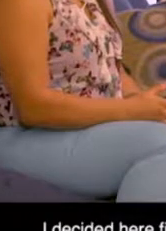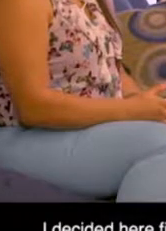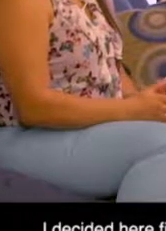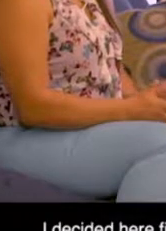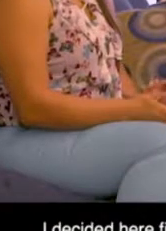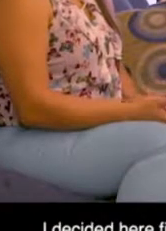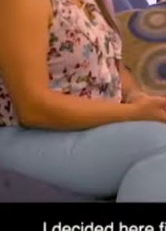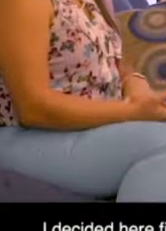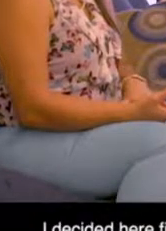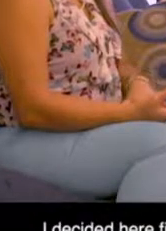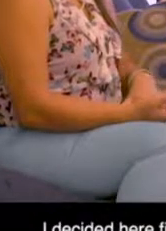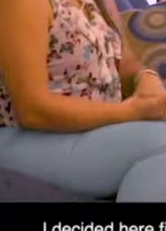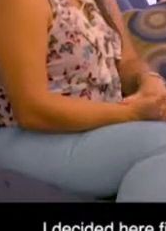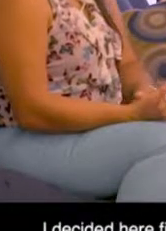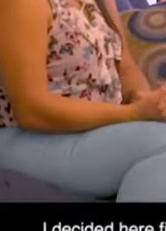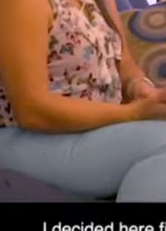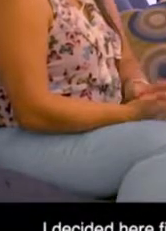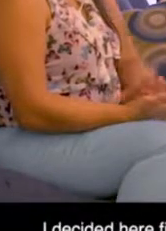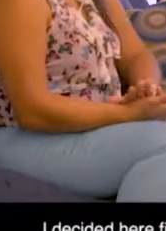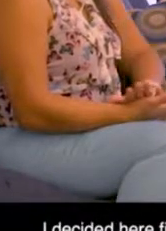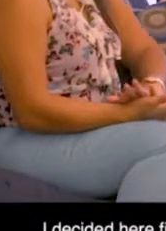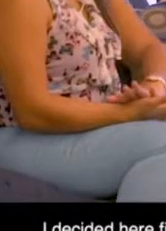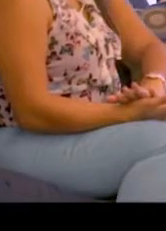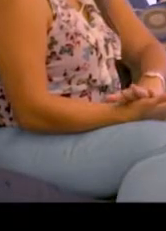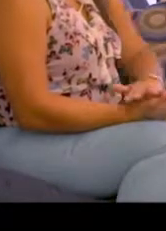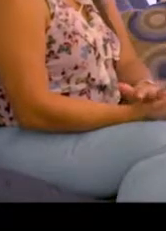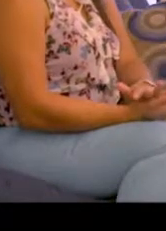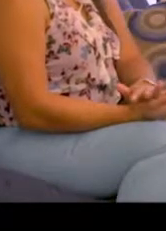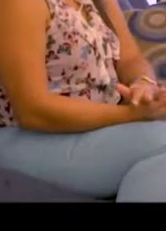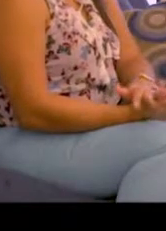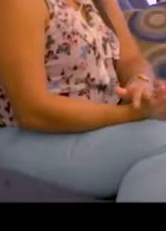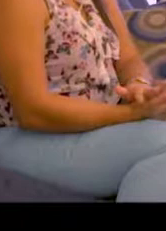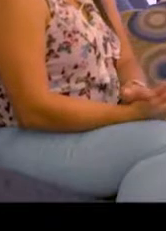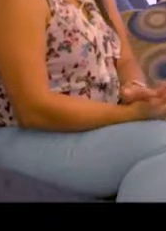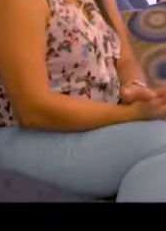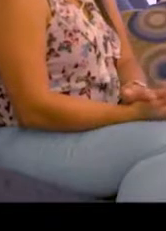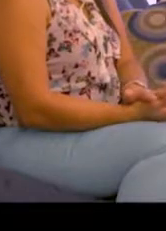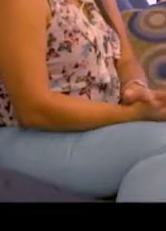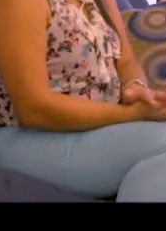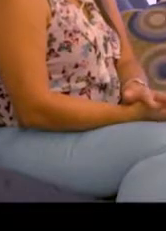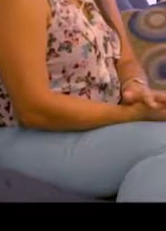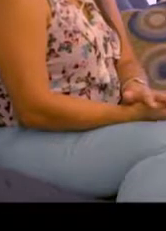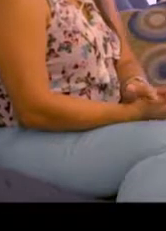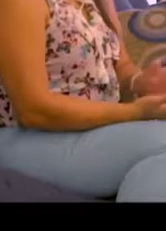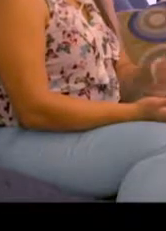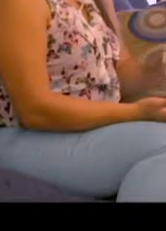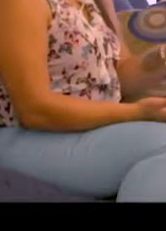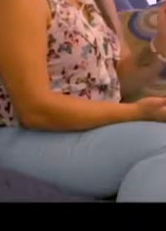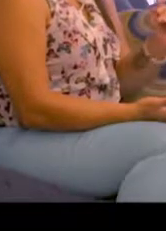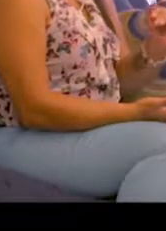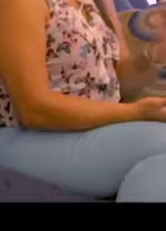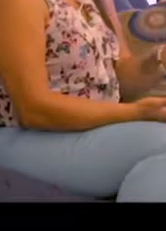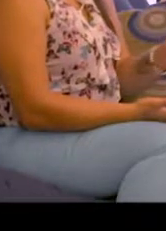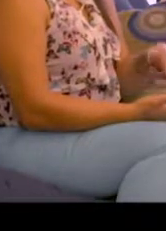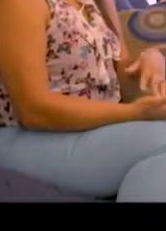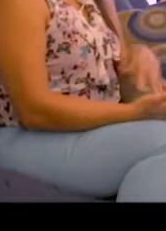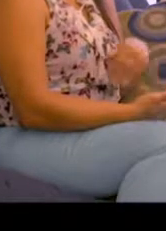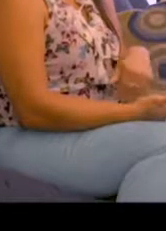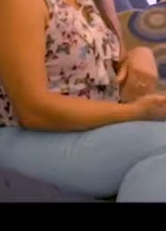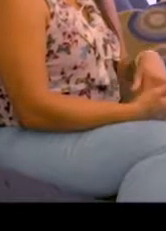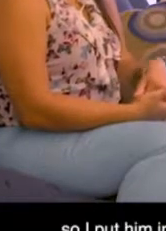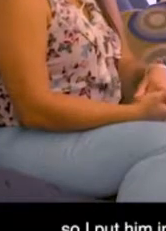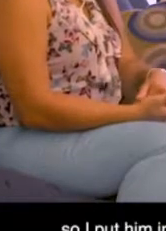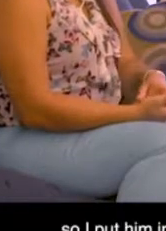first because I had such a bad experience in New Mexico at the public schools there. As you know, JT